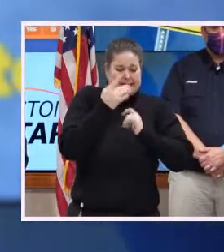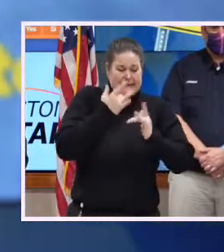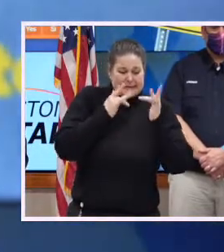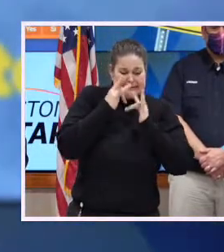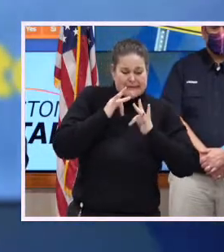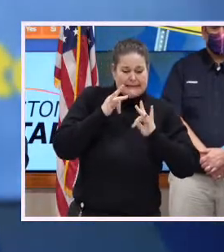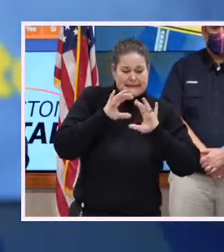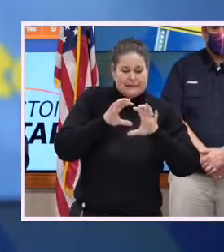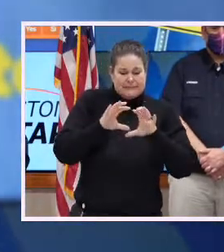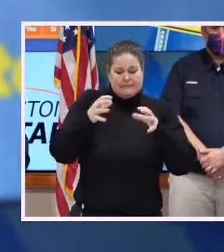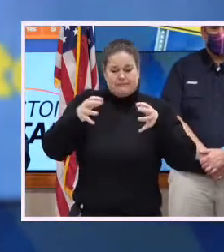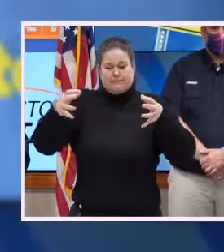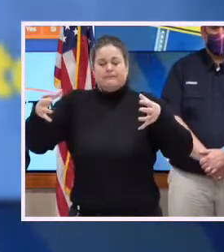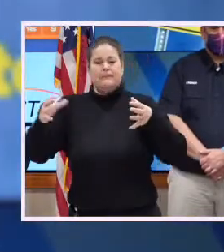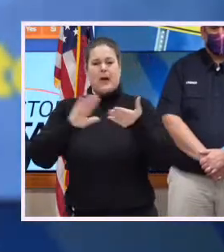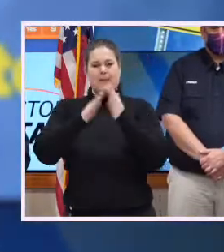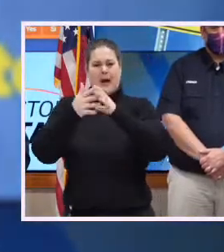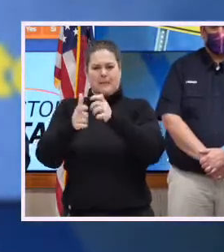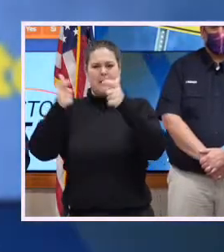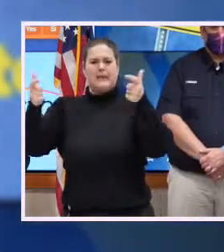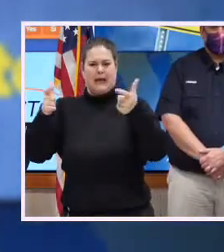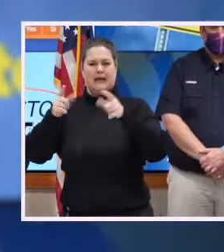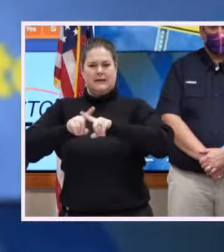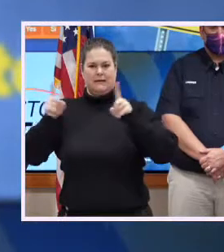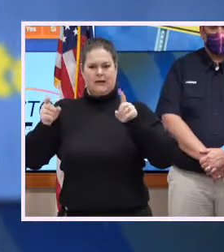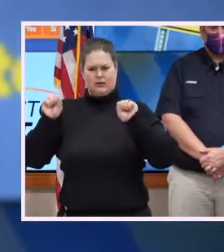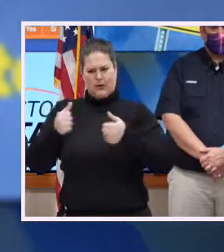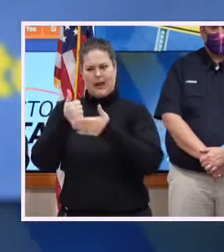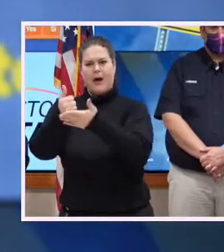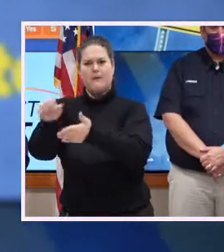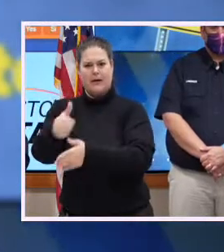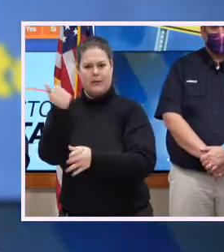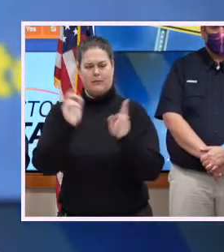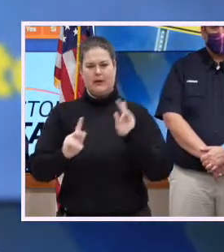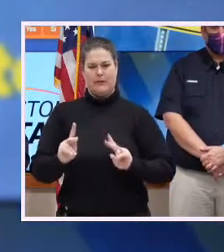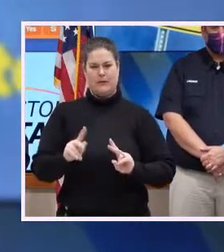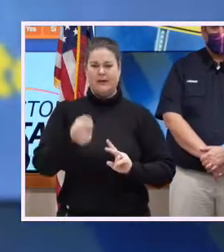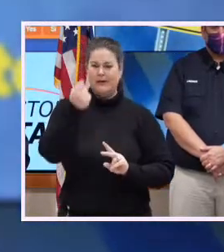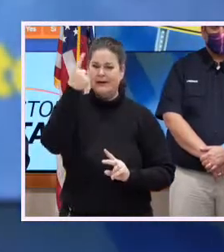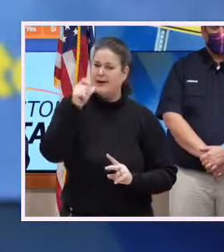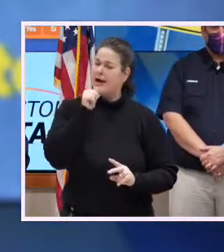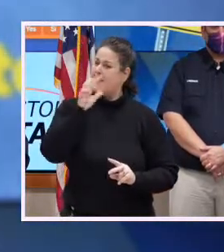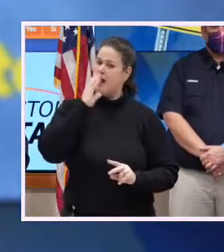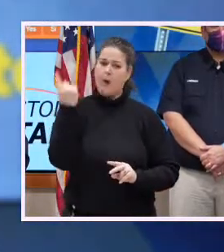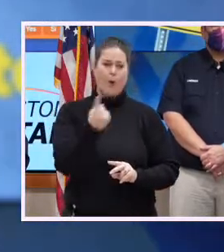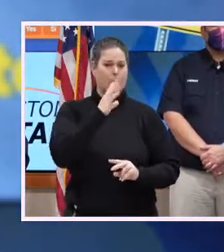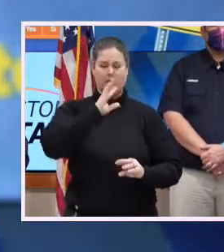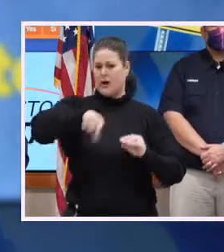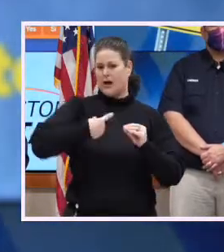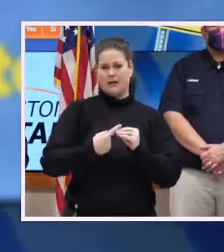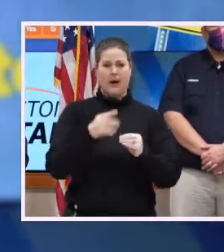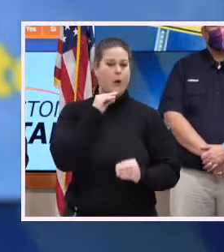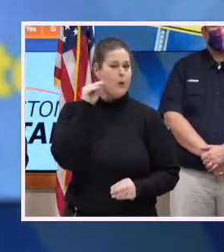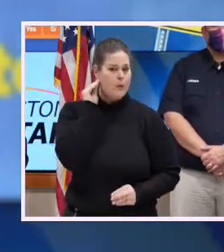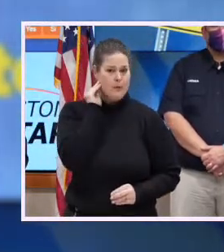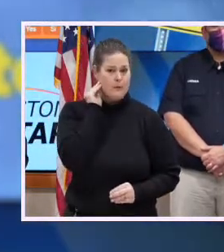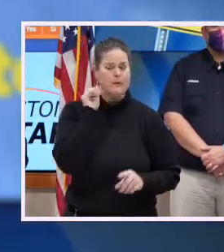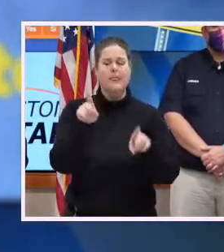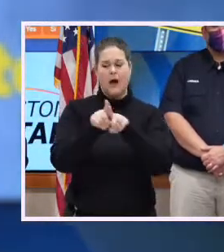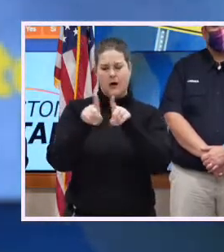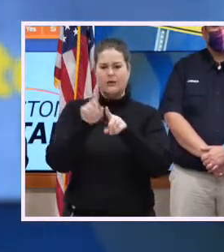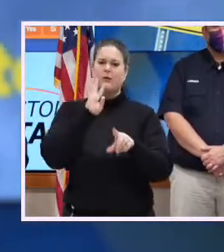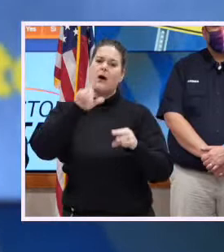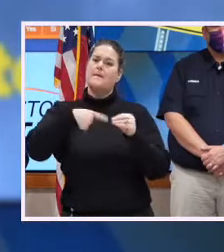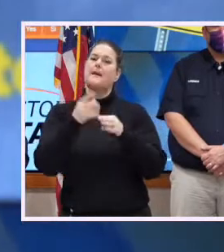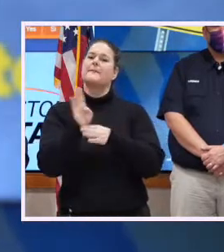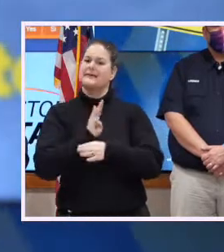a big difference. And let me also be clear that I'm not talking only to residential customers. talking to business